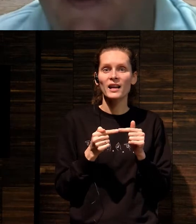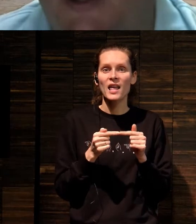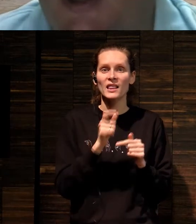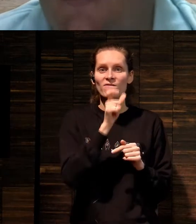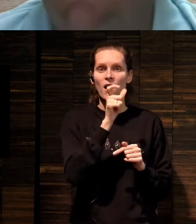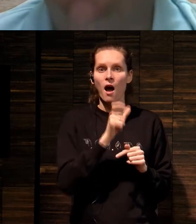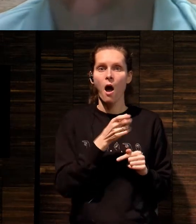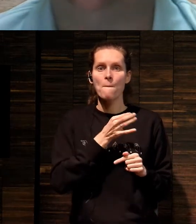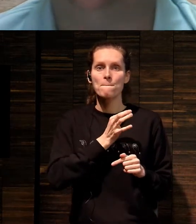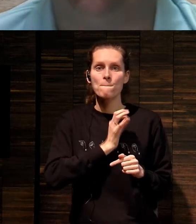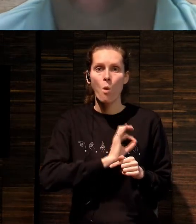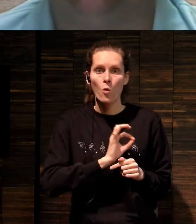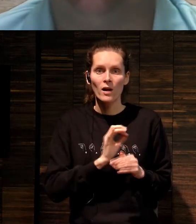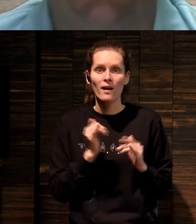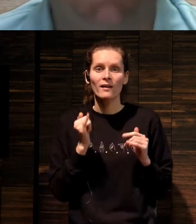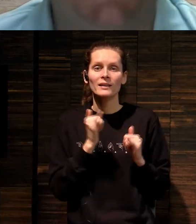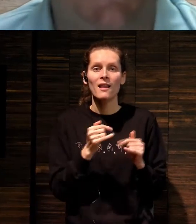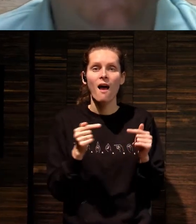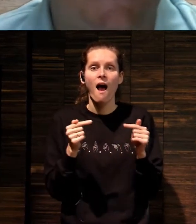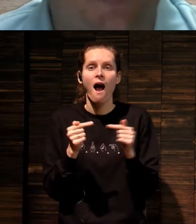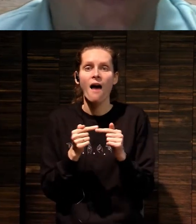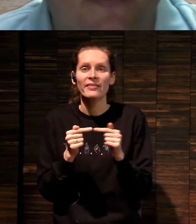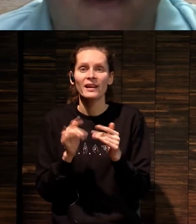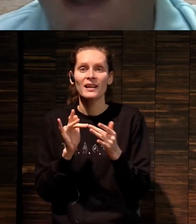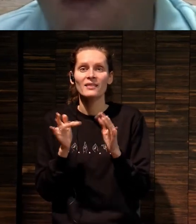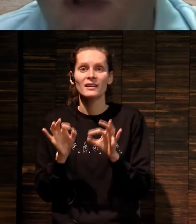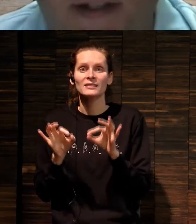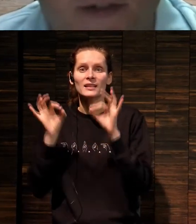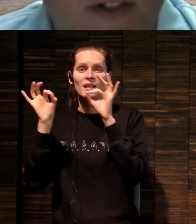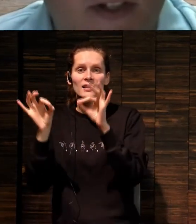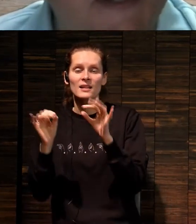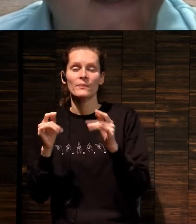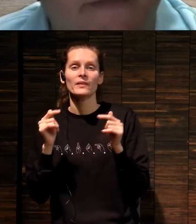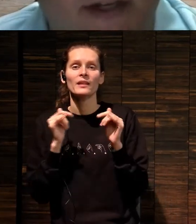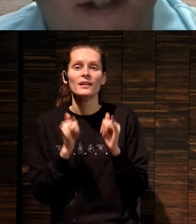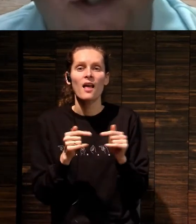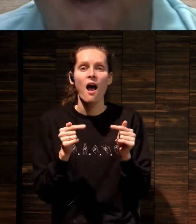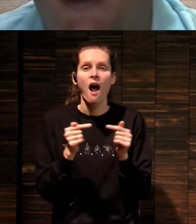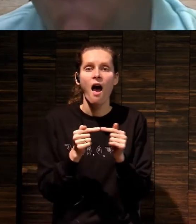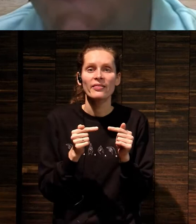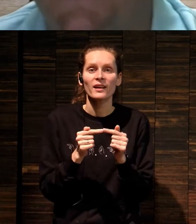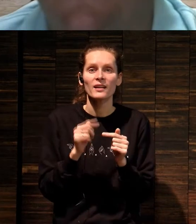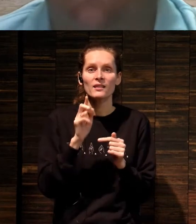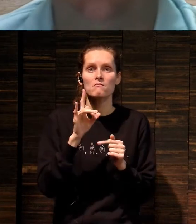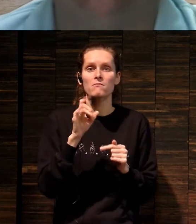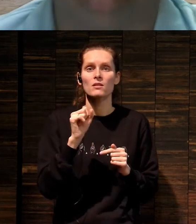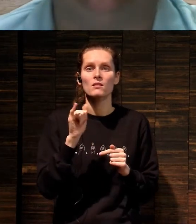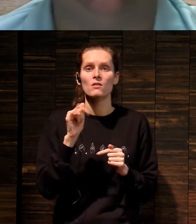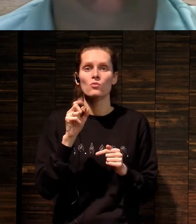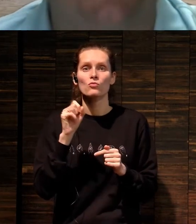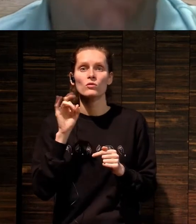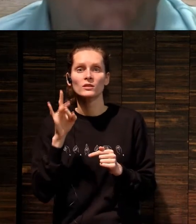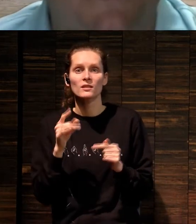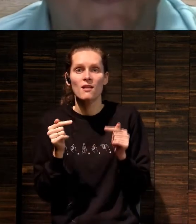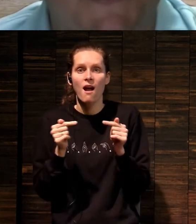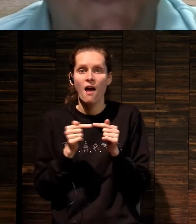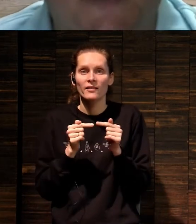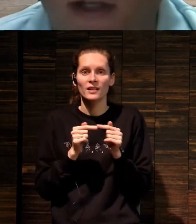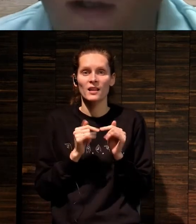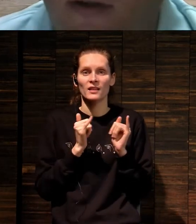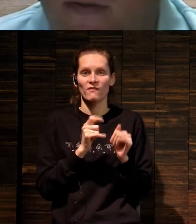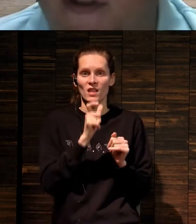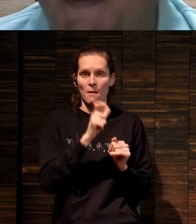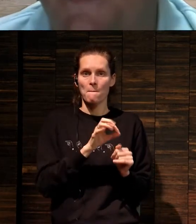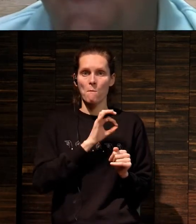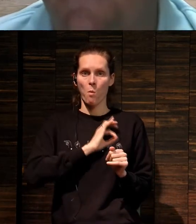user. So invert colors, it's for people with color blindness or sensitivity to certain colors, or if they're unable to read elements on